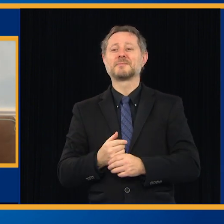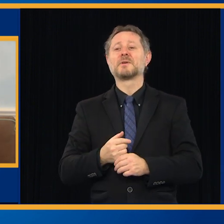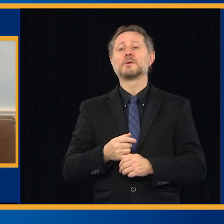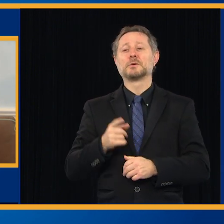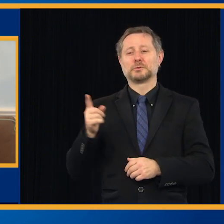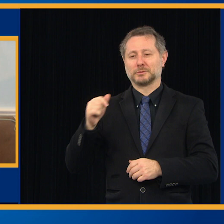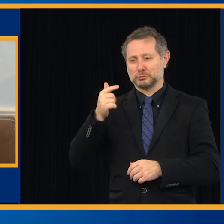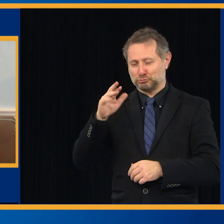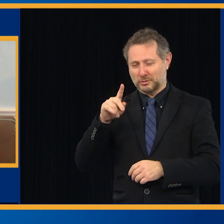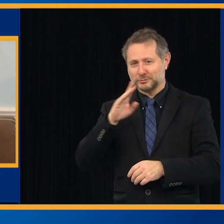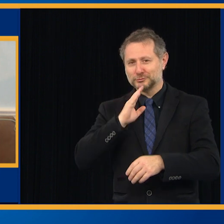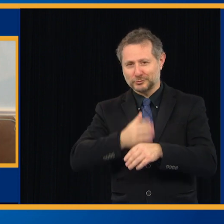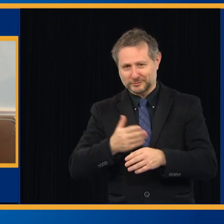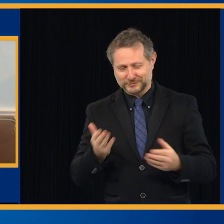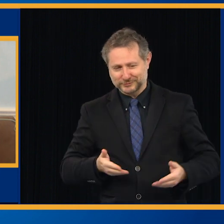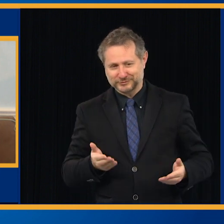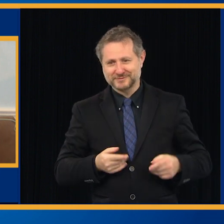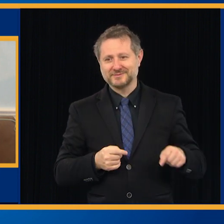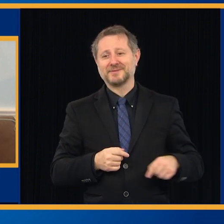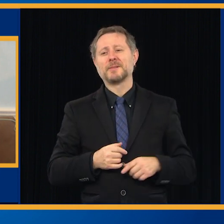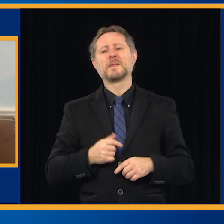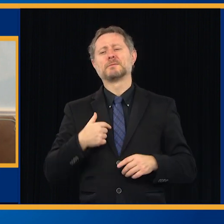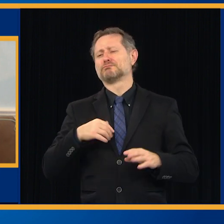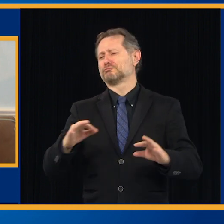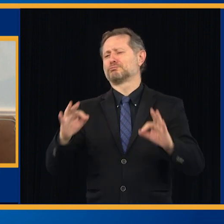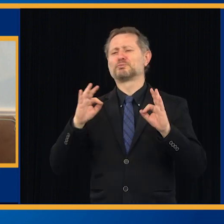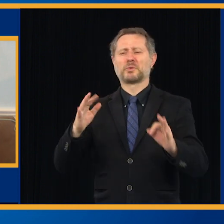well. So I'm in good company.